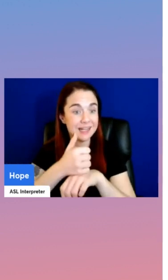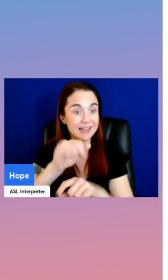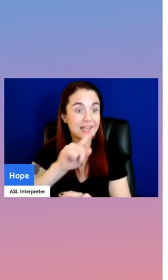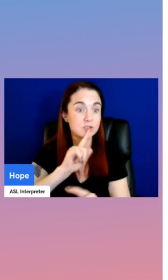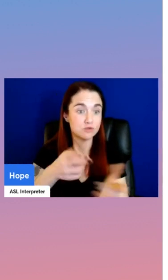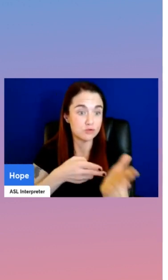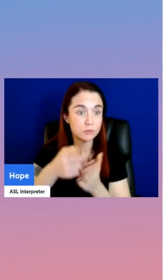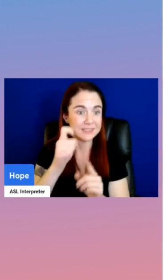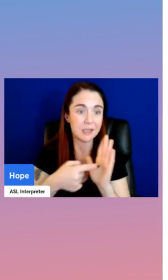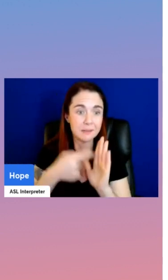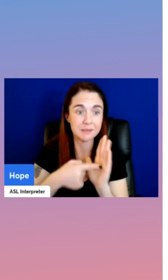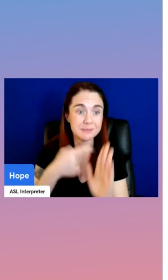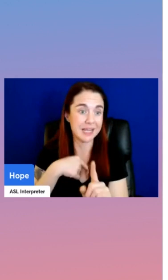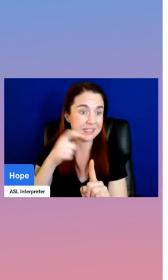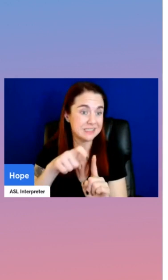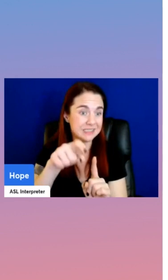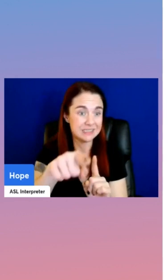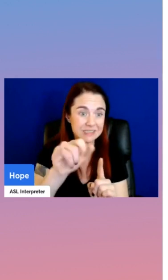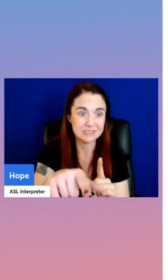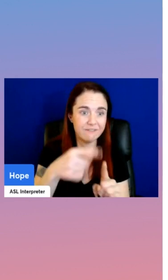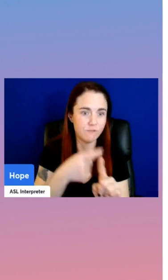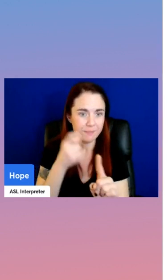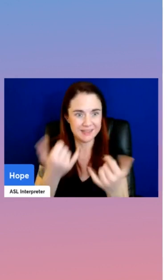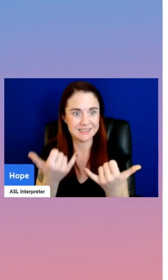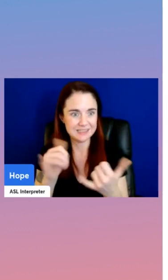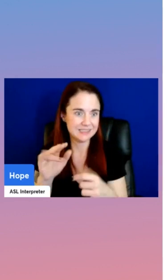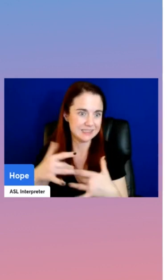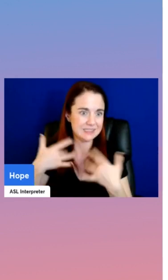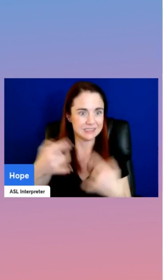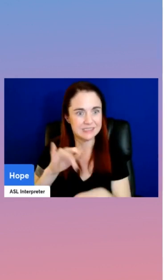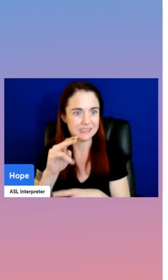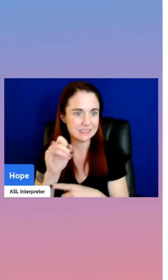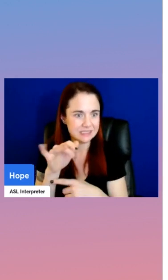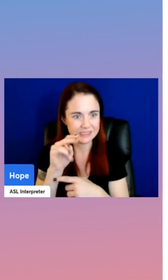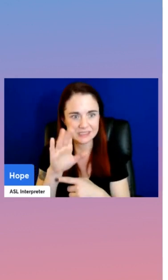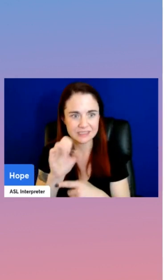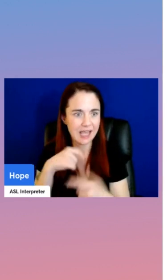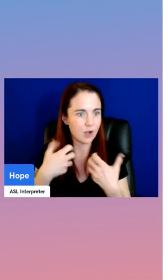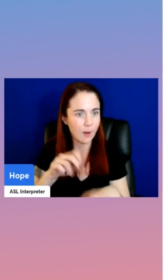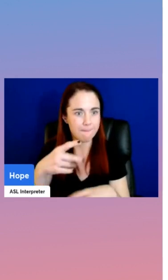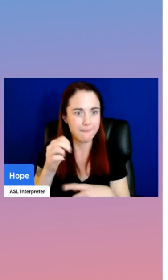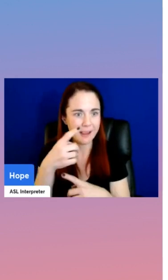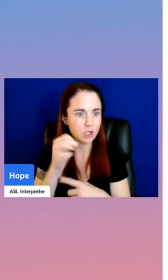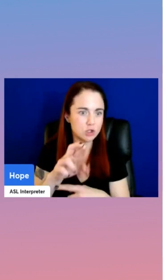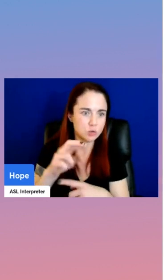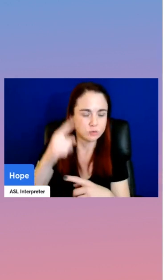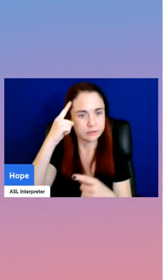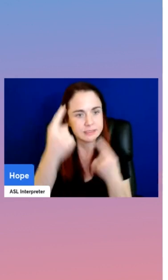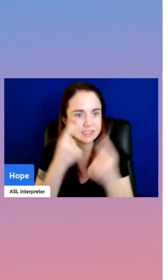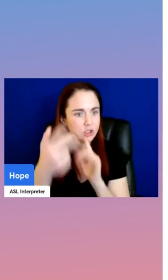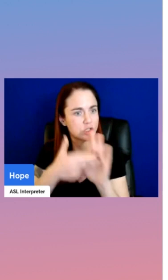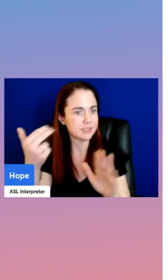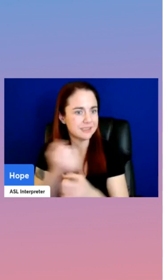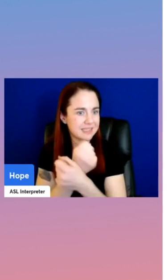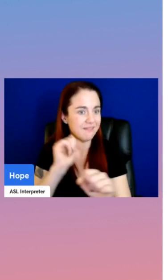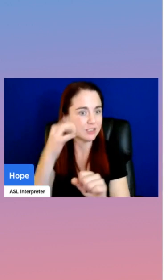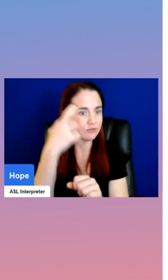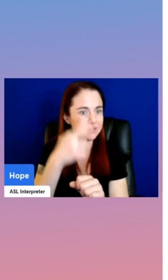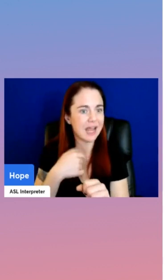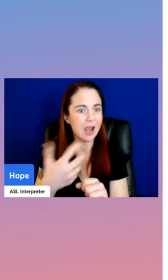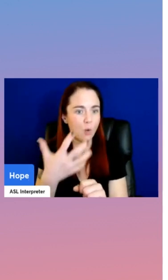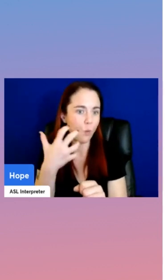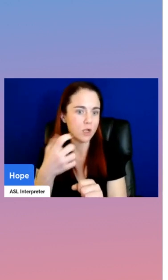some reboots of the ephemeral instance. I don't want Packer to consider that the build failed, so I'm setting this expect disconnect to